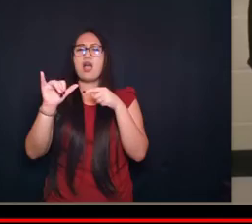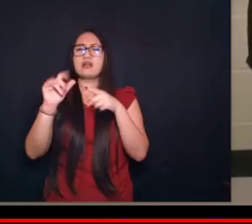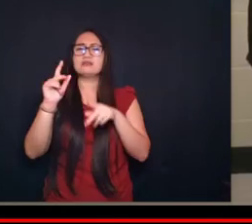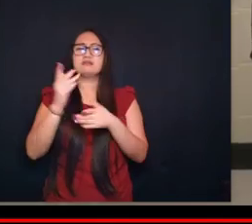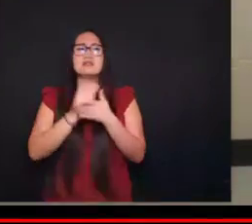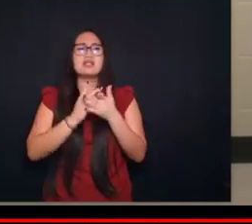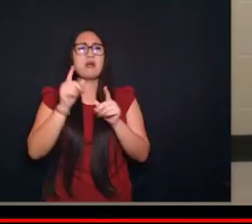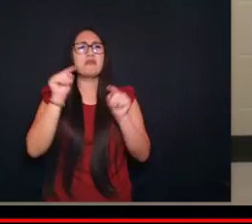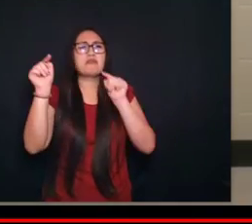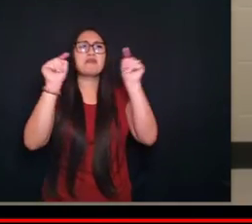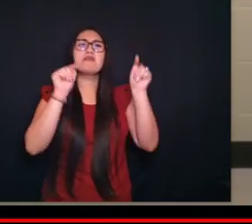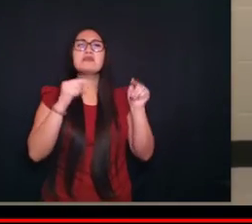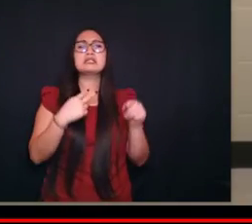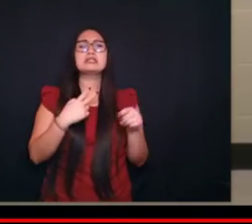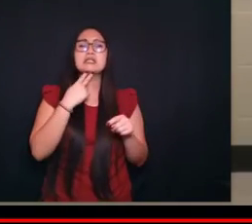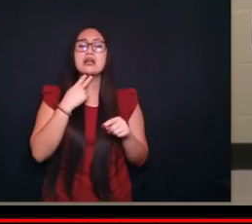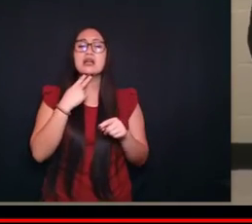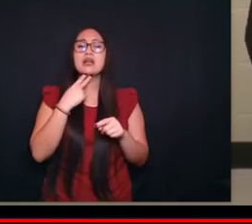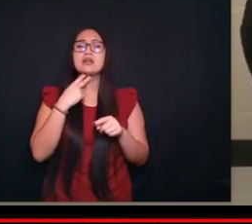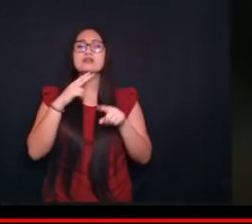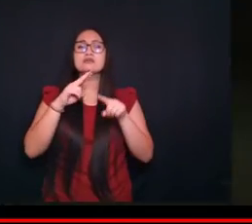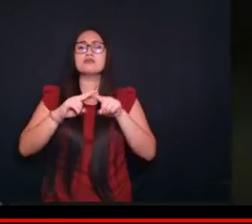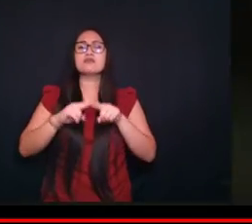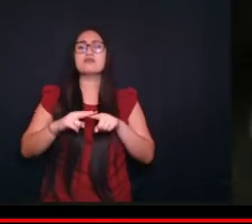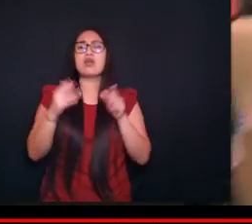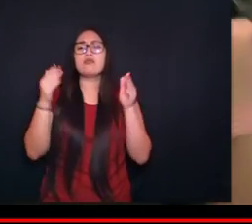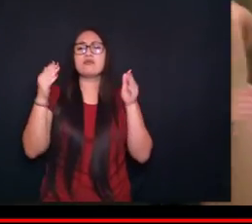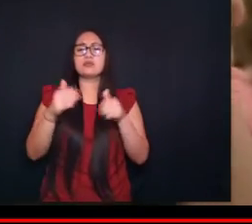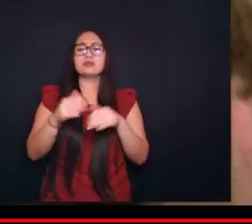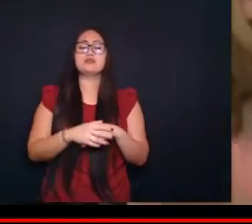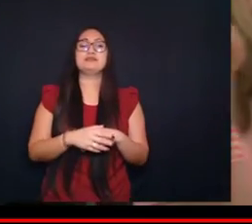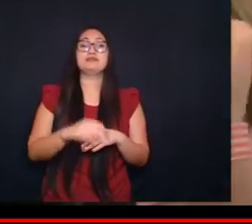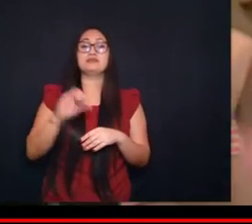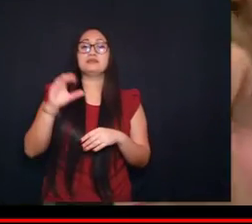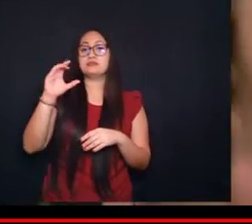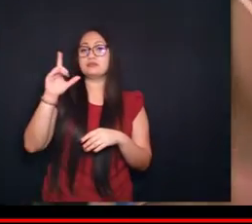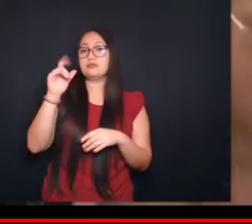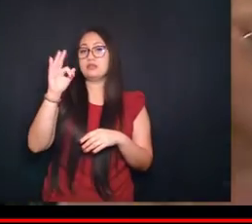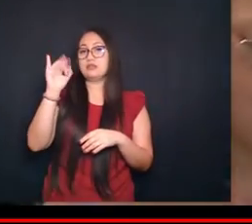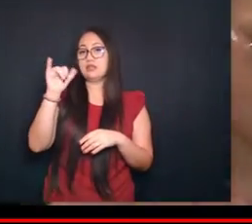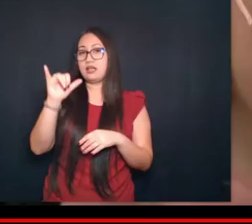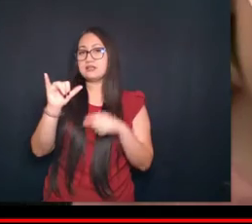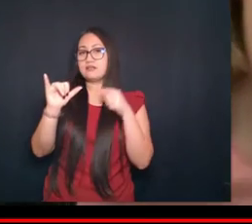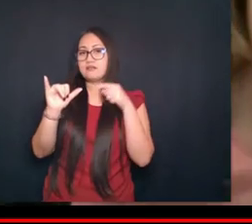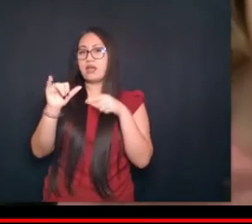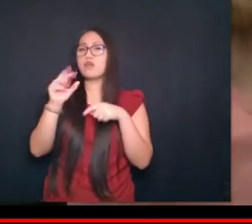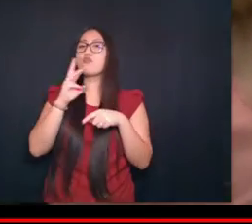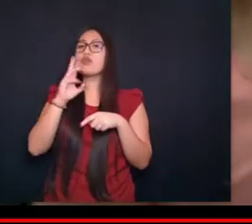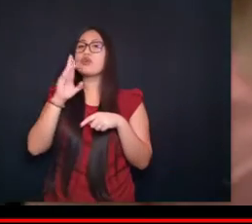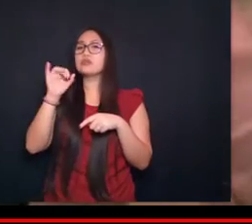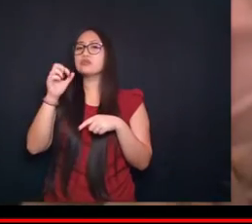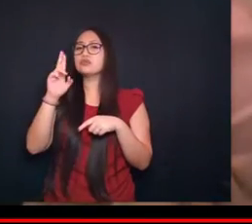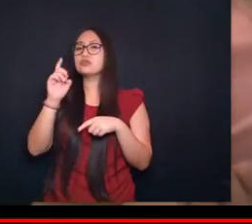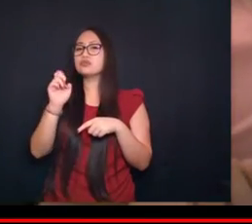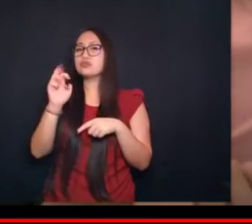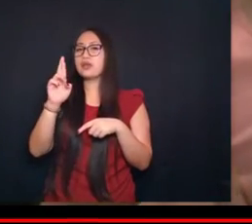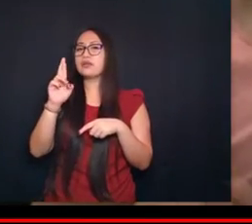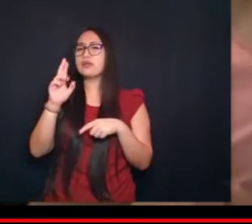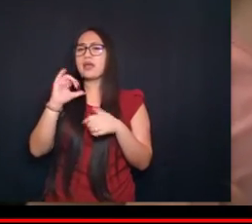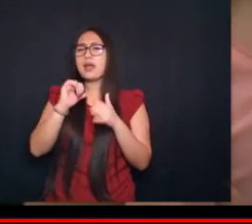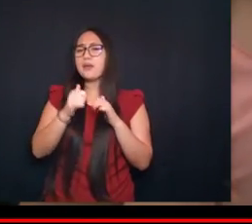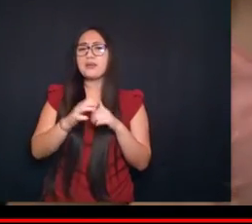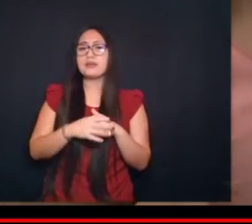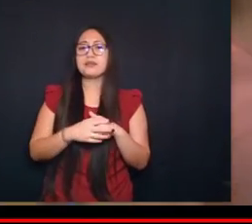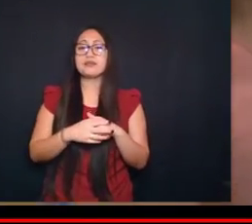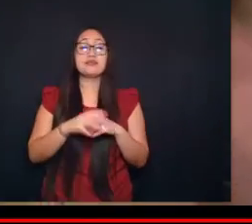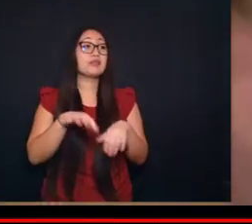we're going to need to work on. How would you classify a water strider? Shelby, can you tell me where you found that? We found it